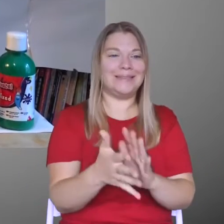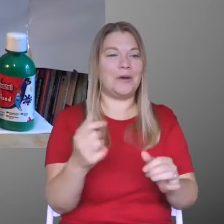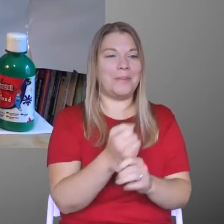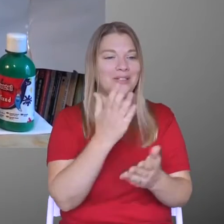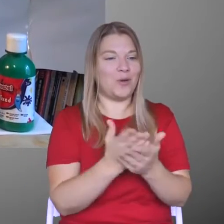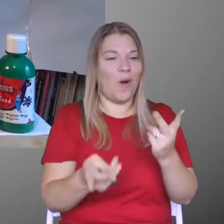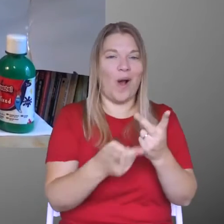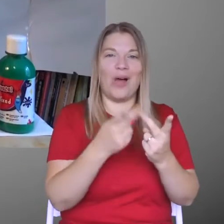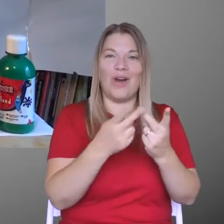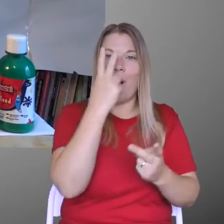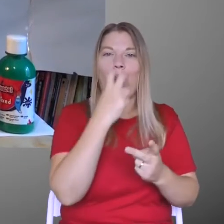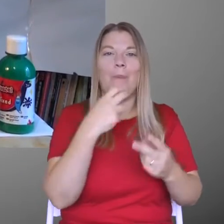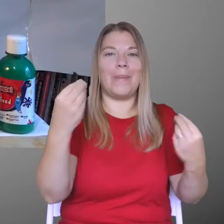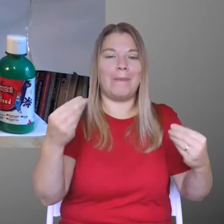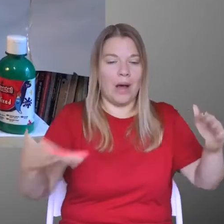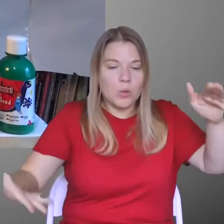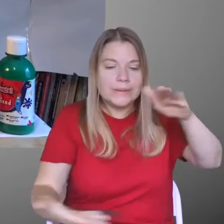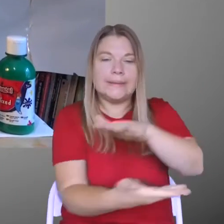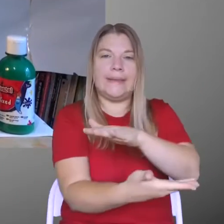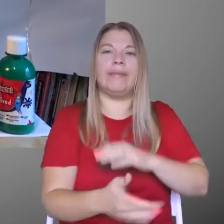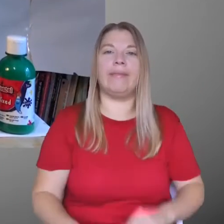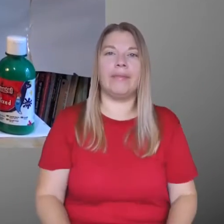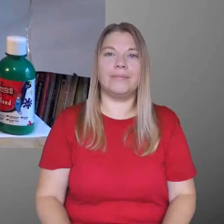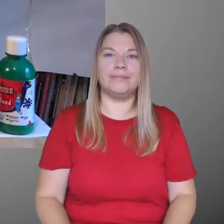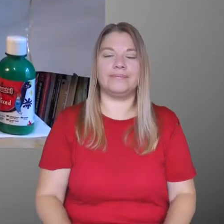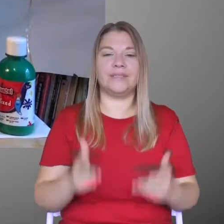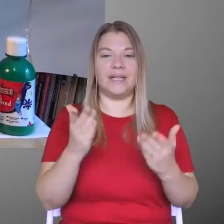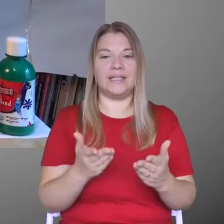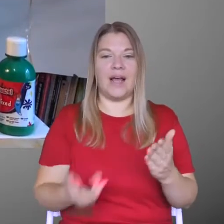apply some very diluted poster paint. So